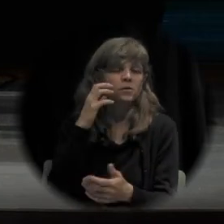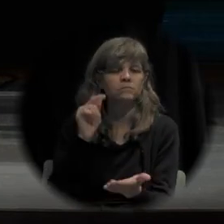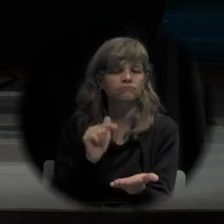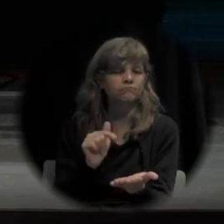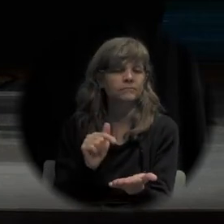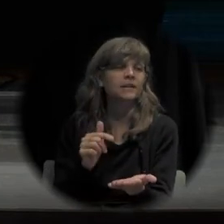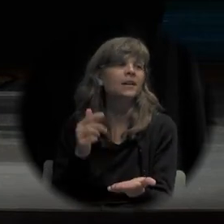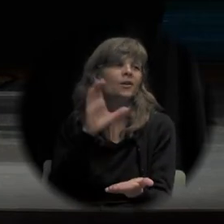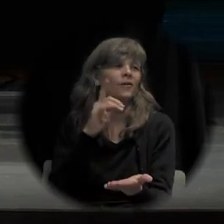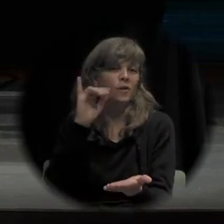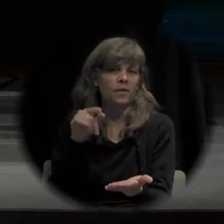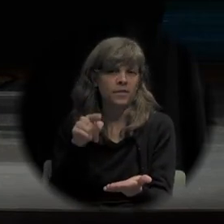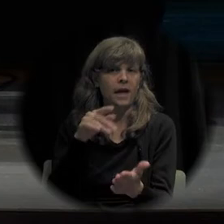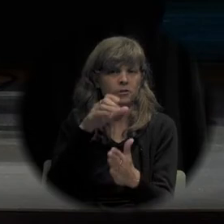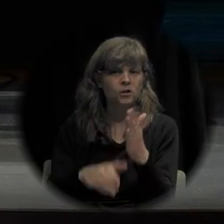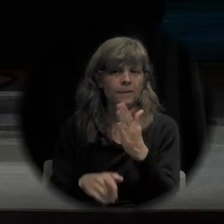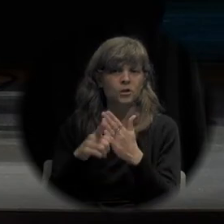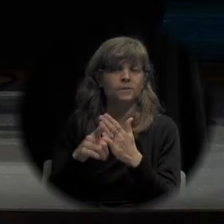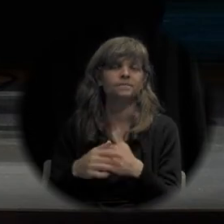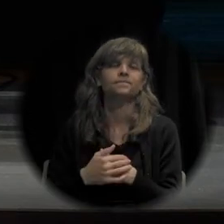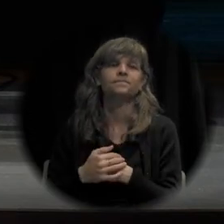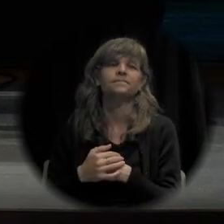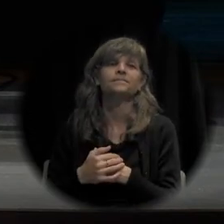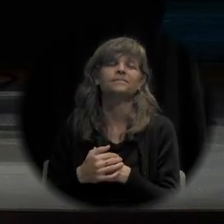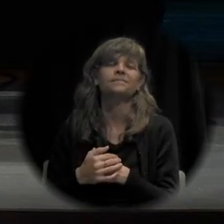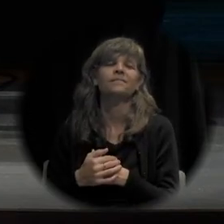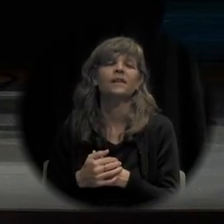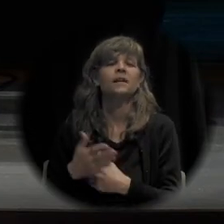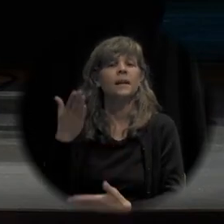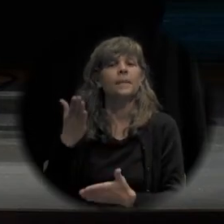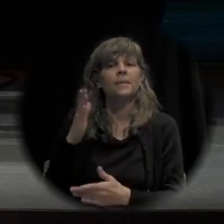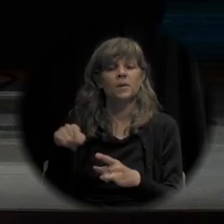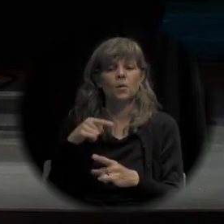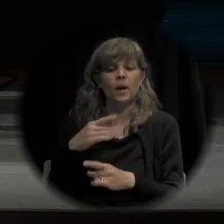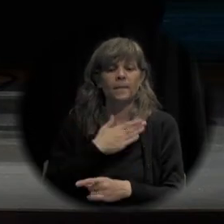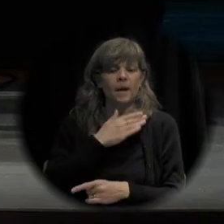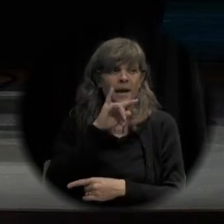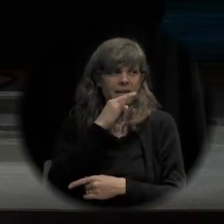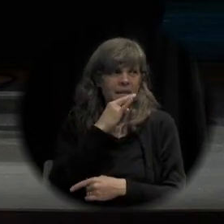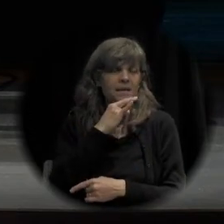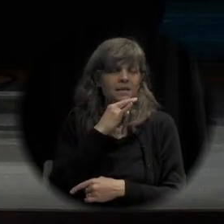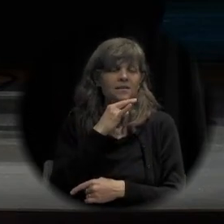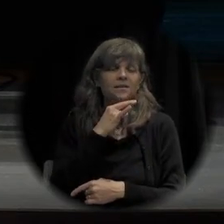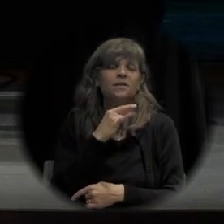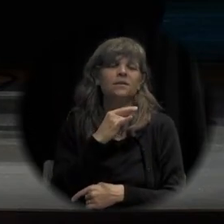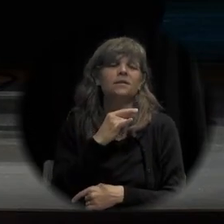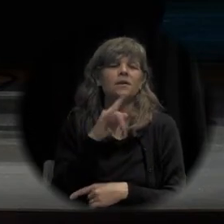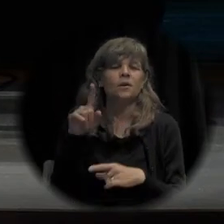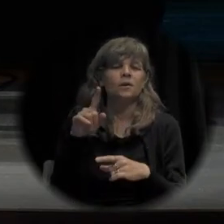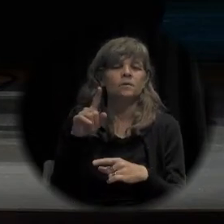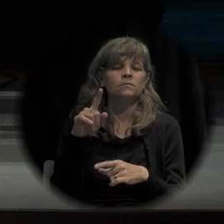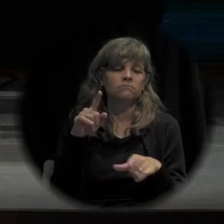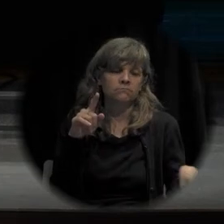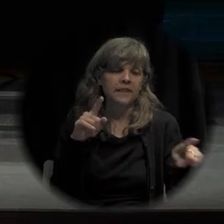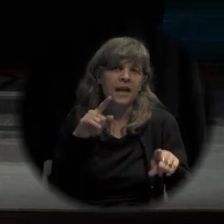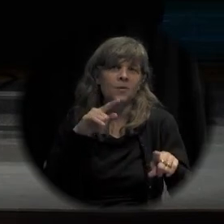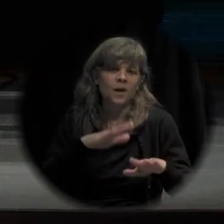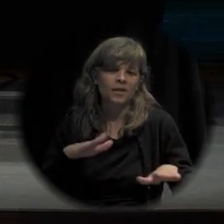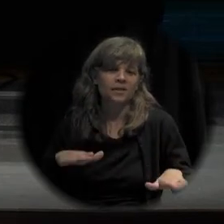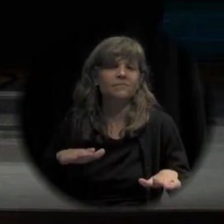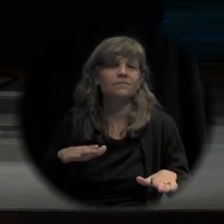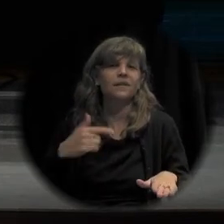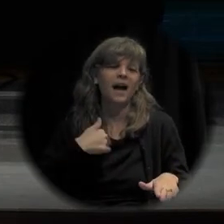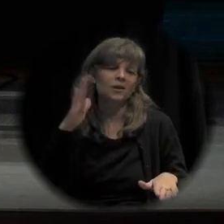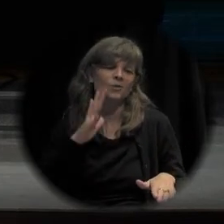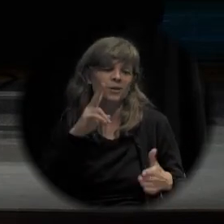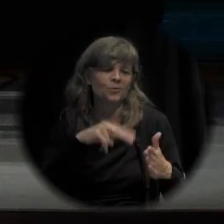I'm going to read it more like I might read it when our kids were young going to bed, though. There's going to be a few interruptions, so don't let that throw you off.